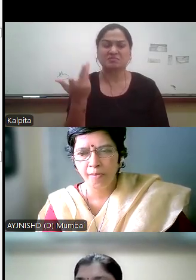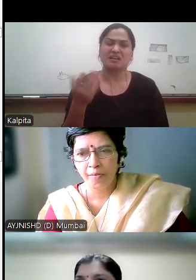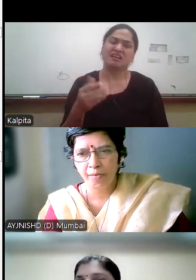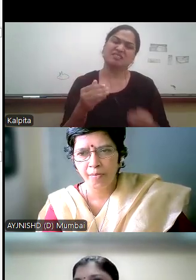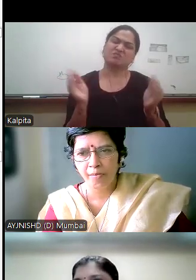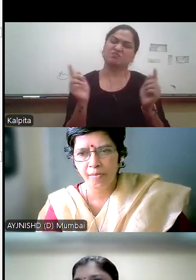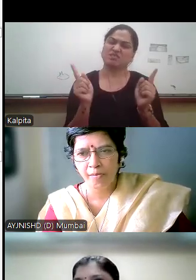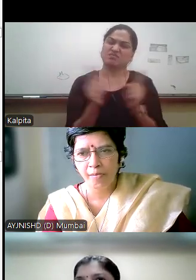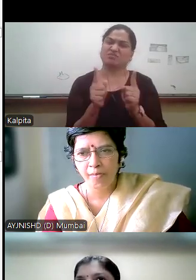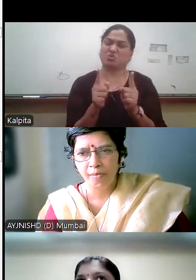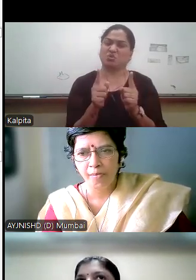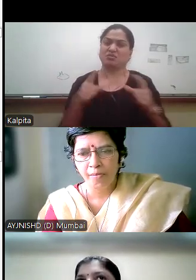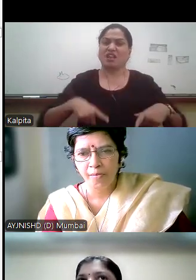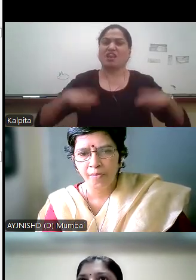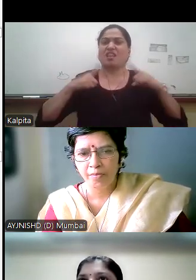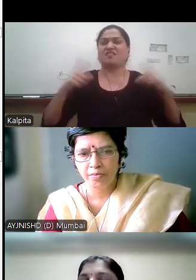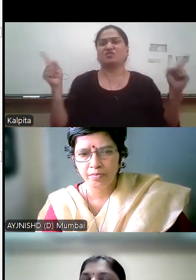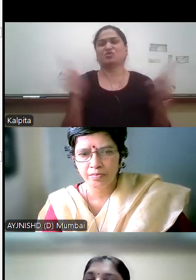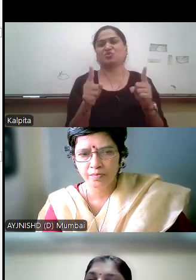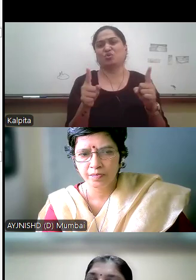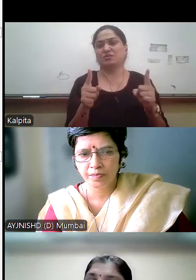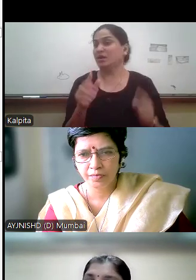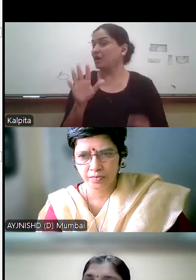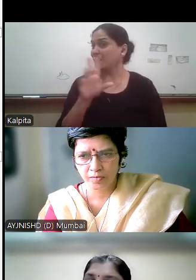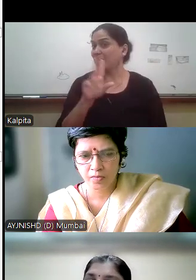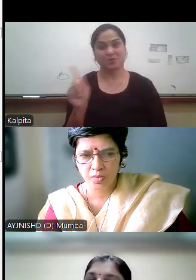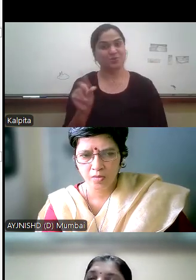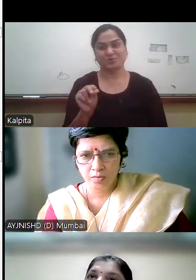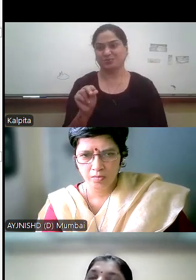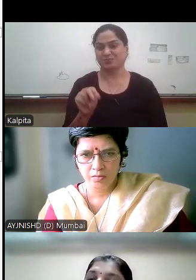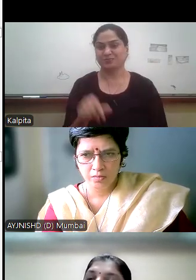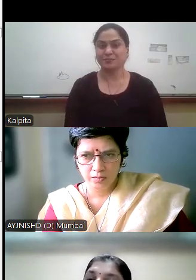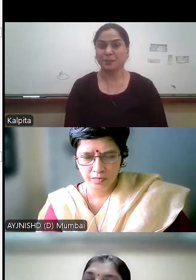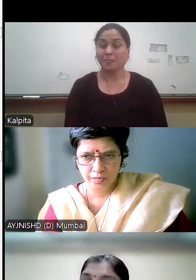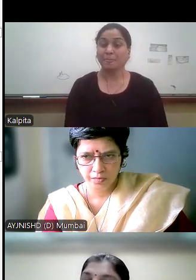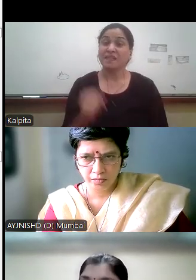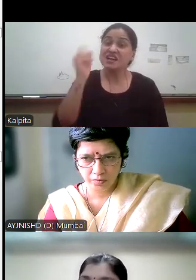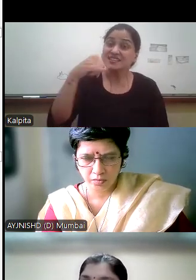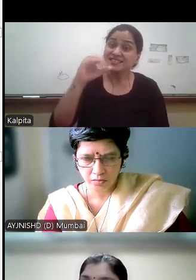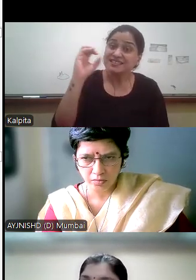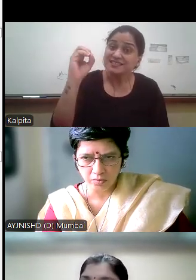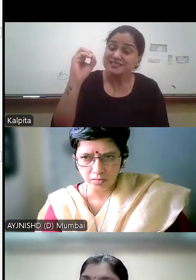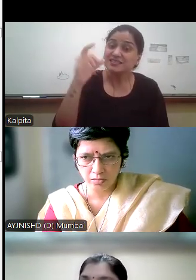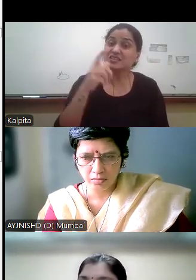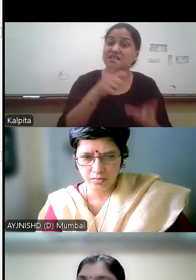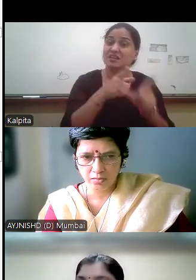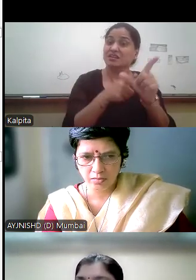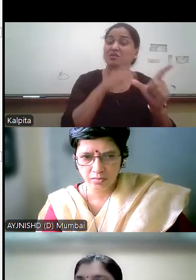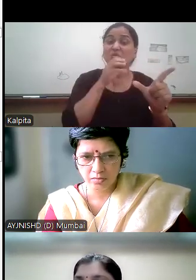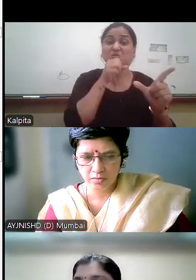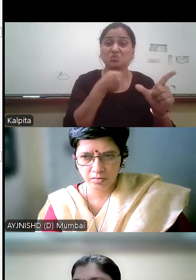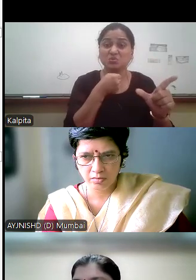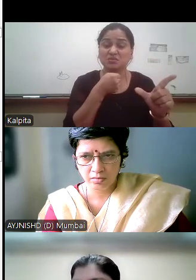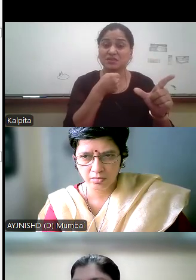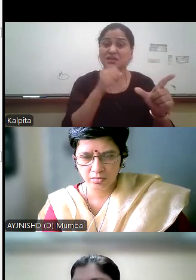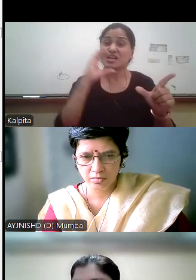lifestyle. Last time we were discussing in a webinar, we had a success story of a 60-year-old CP child, and he was sharing